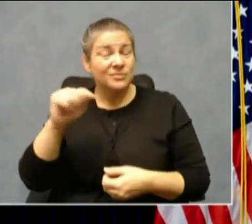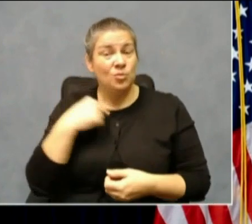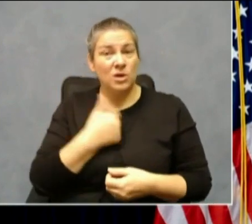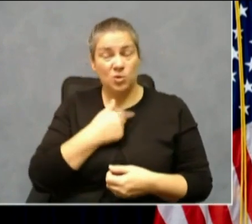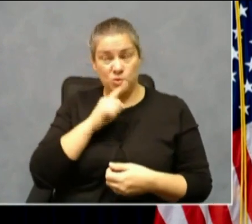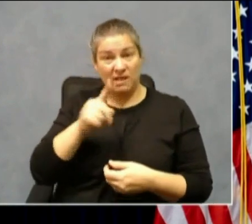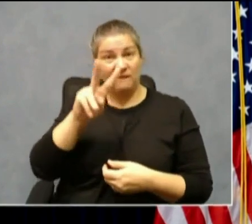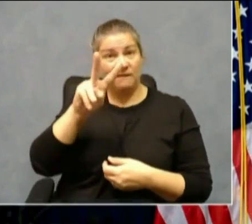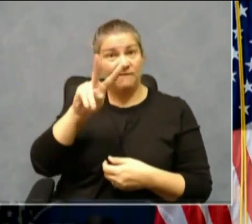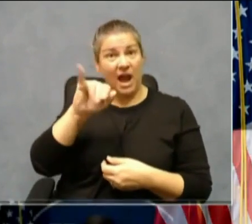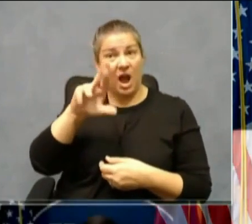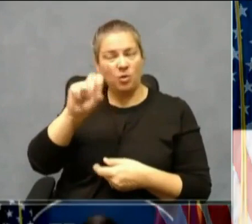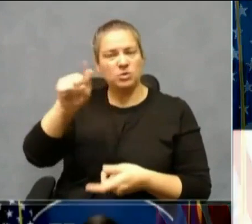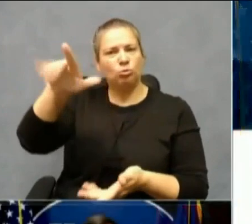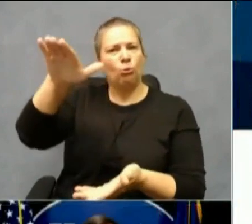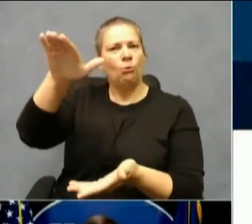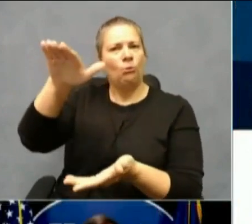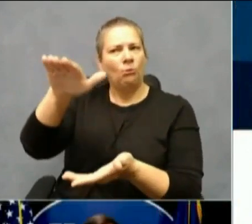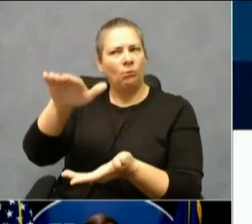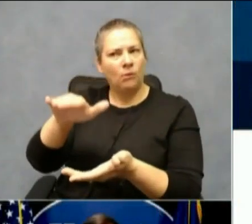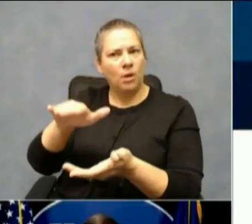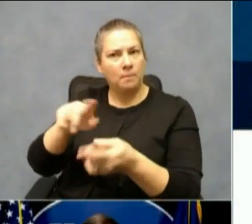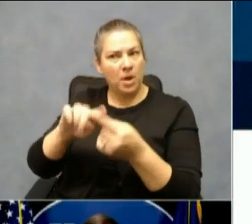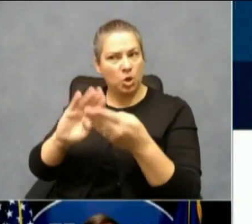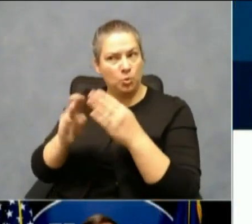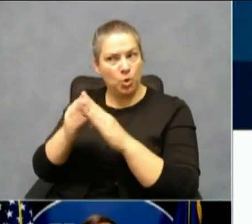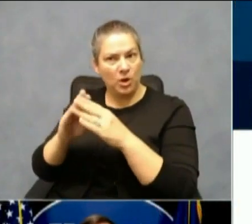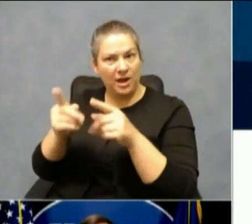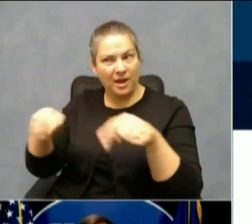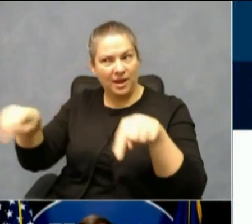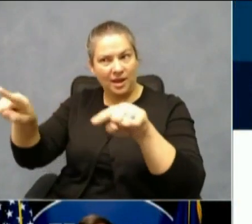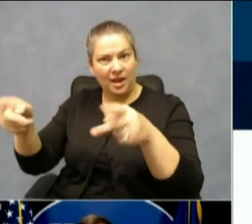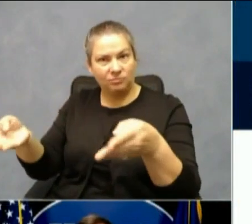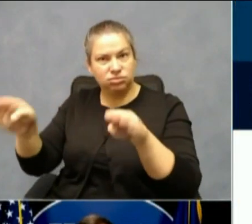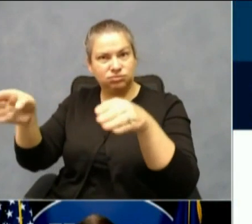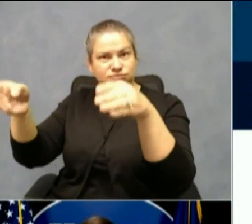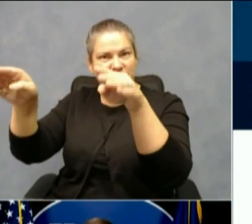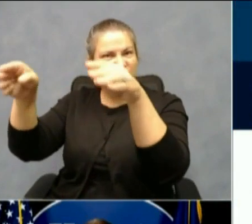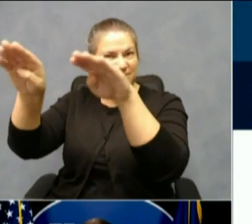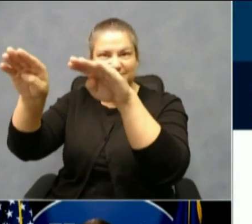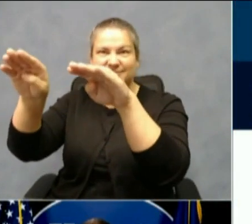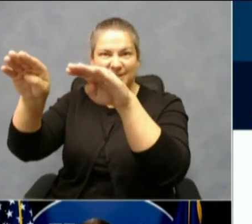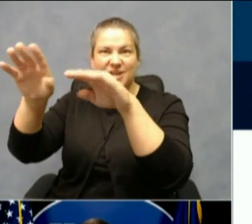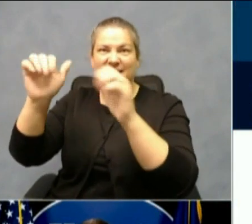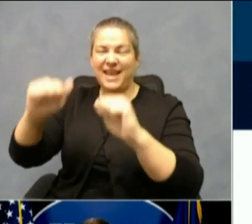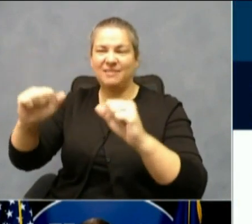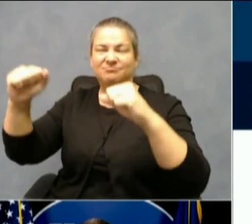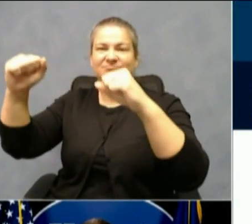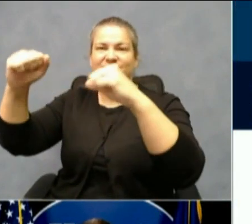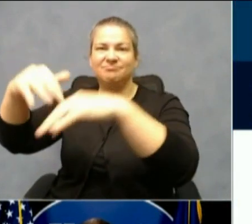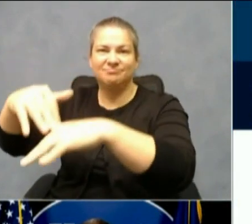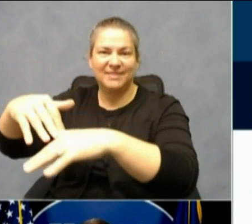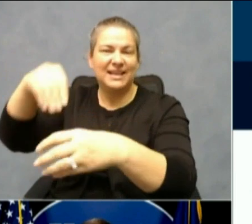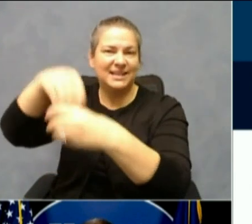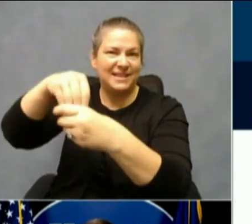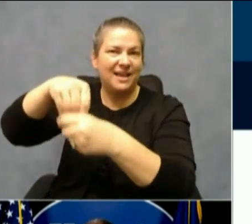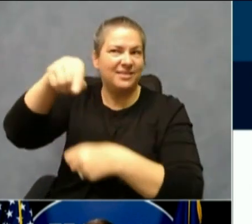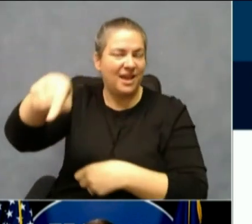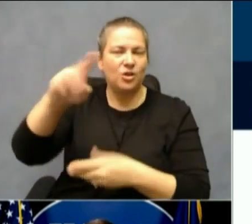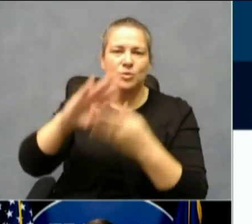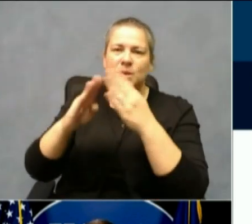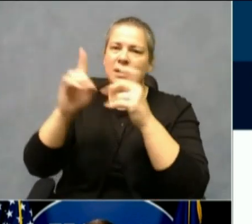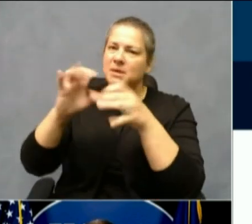much community spread that it's inevitable to get in unless a community can come together, follow the recommendations, and lower the number of